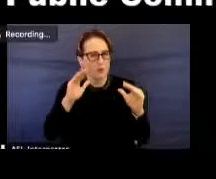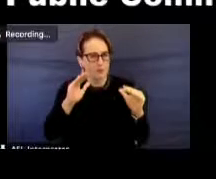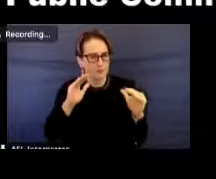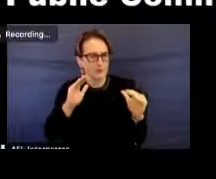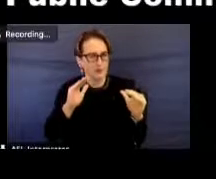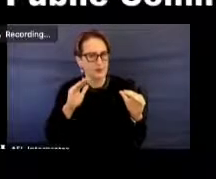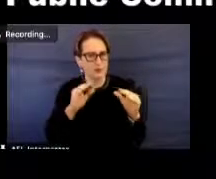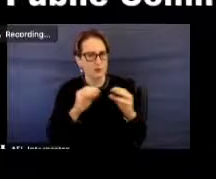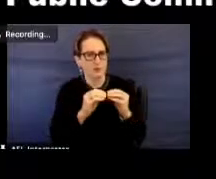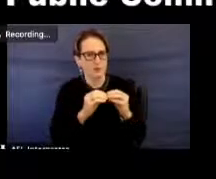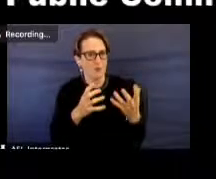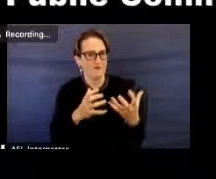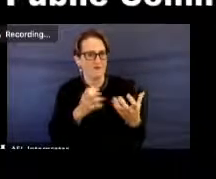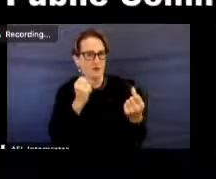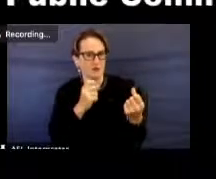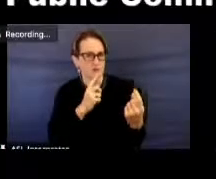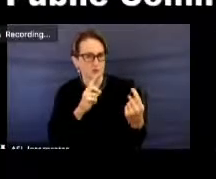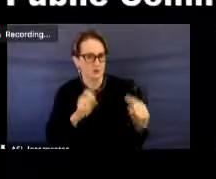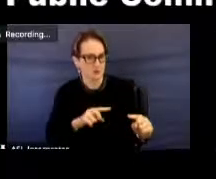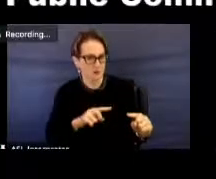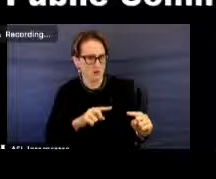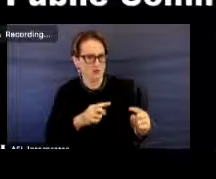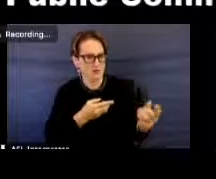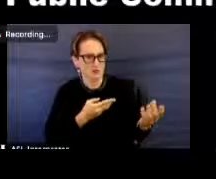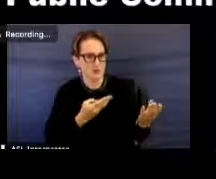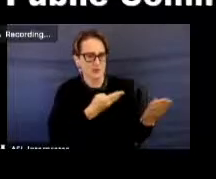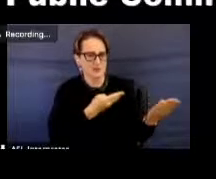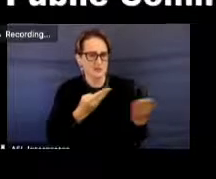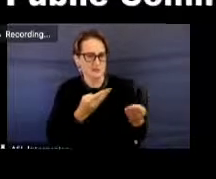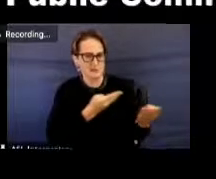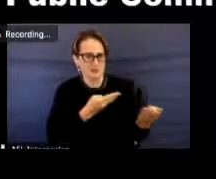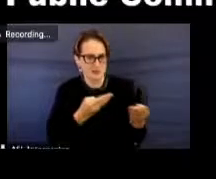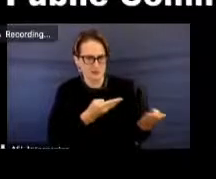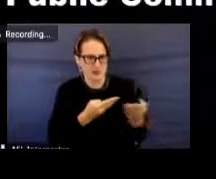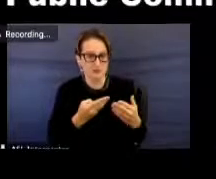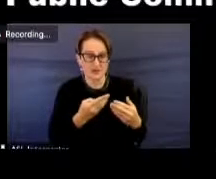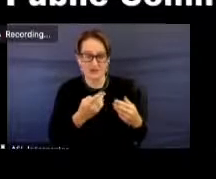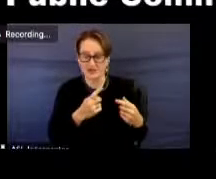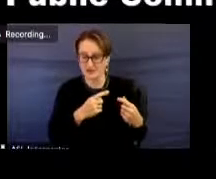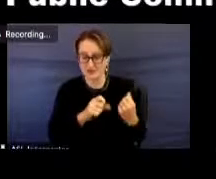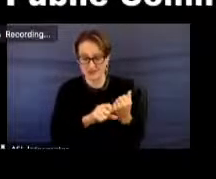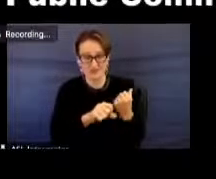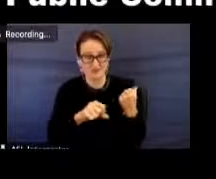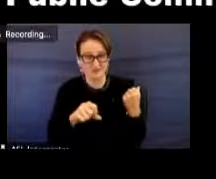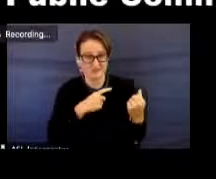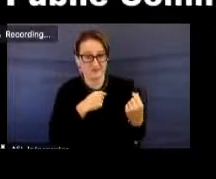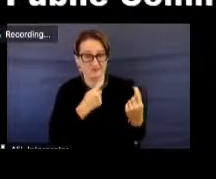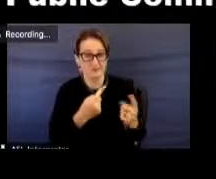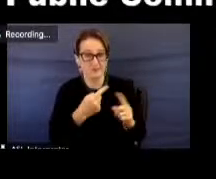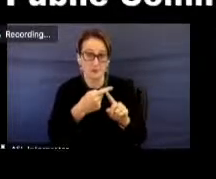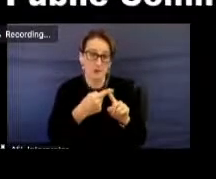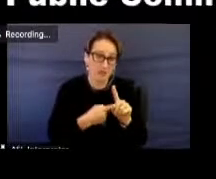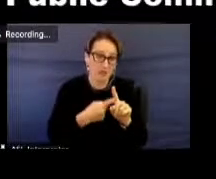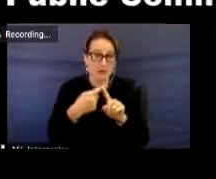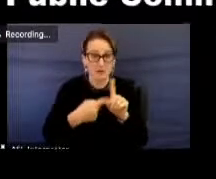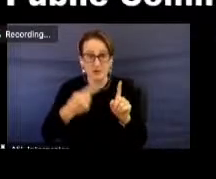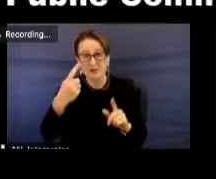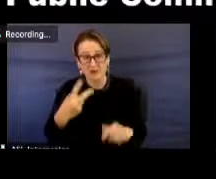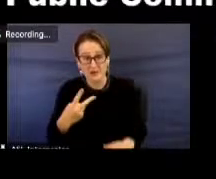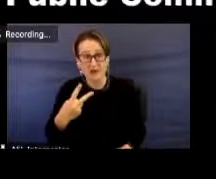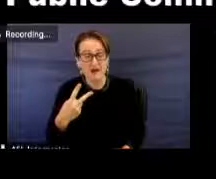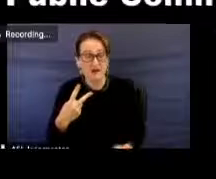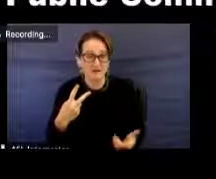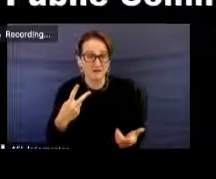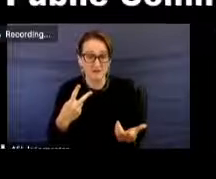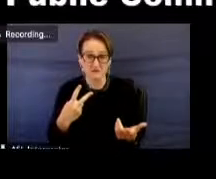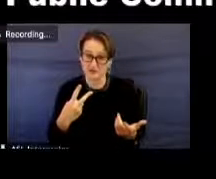but it's been a little bit of a time. I would say at least a month and a half to get to this point.